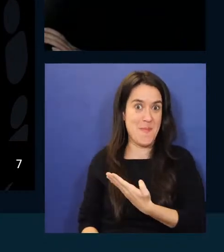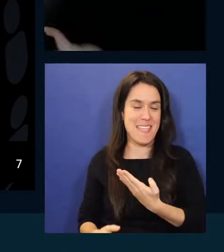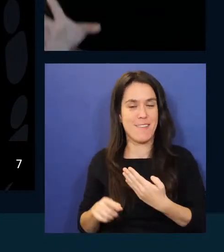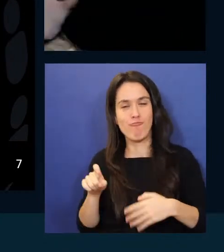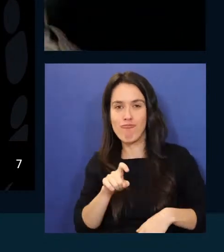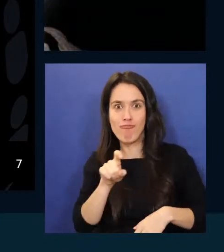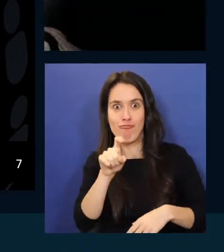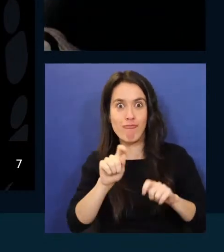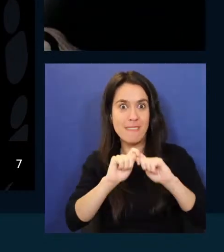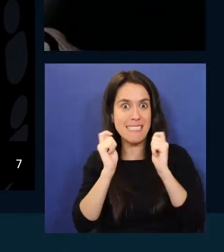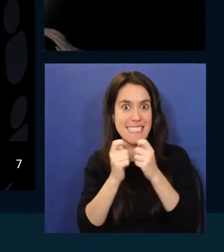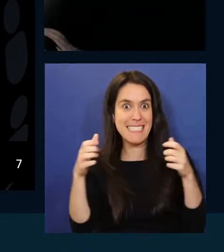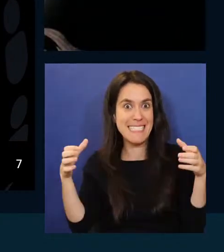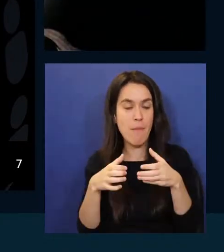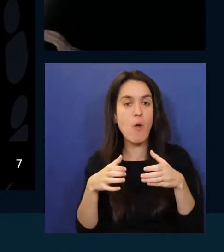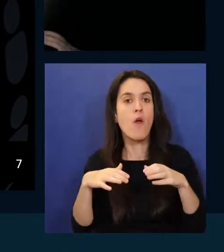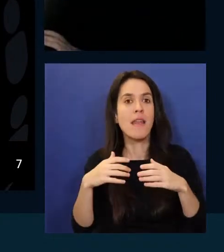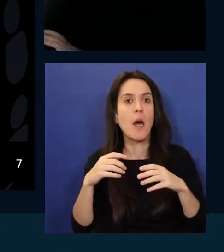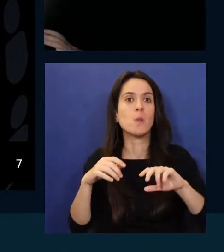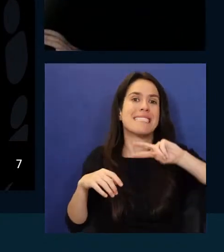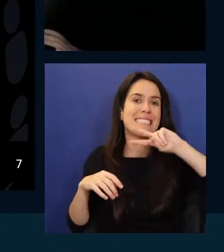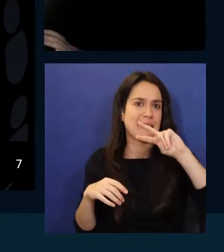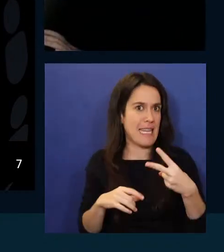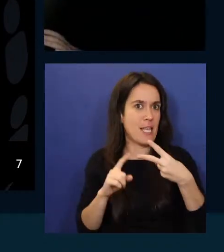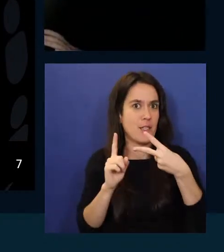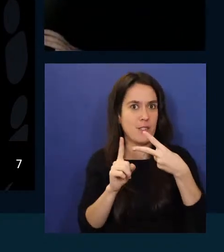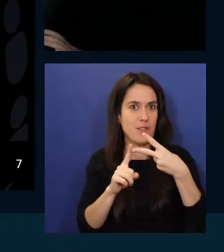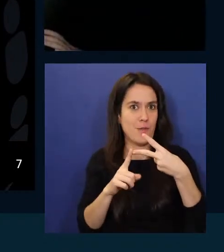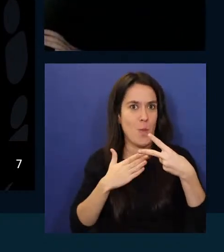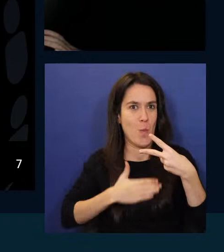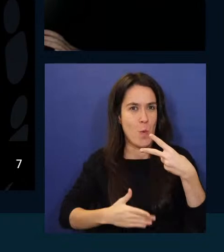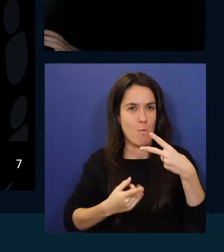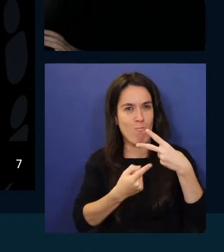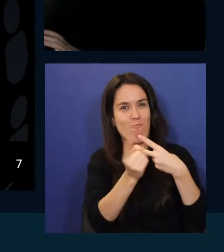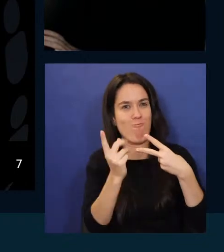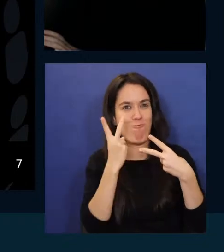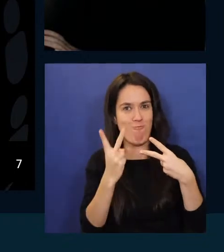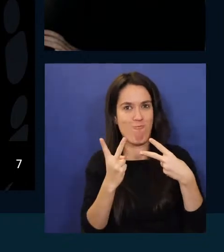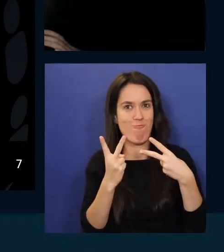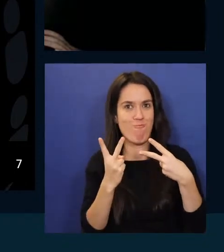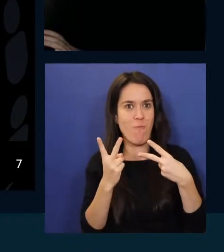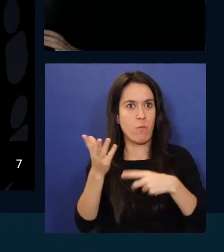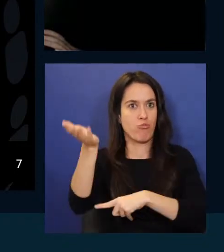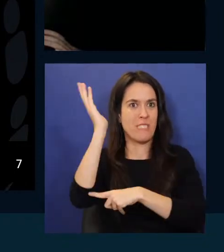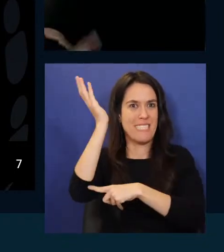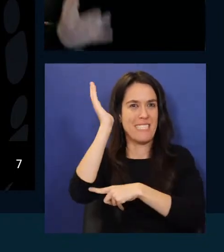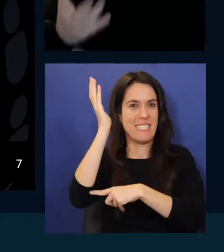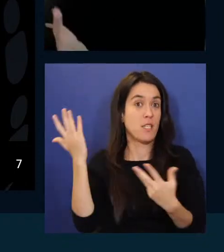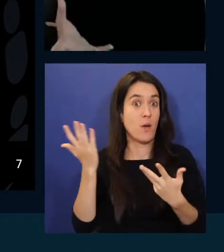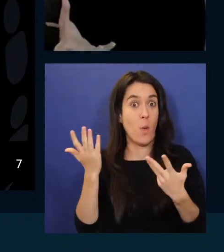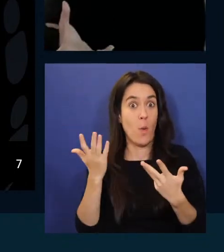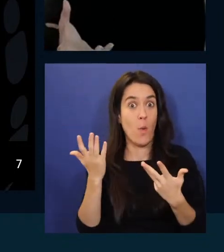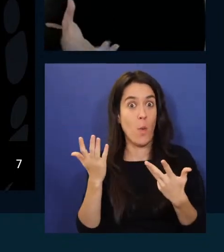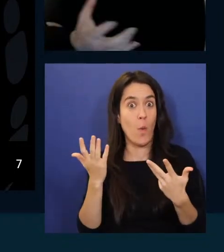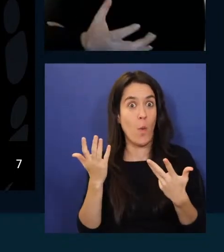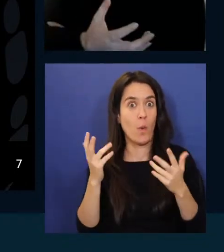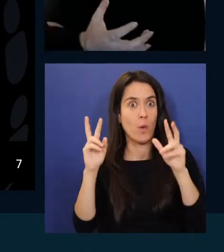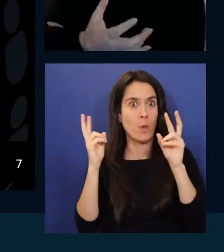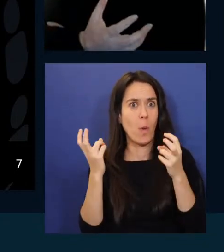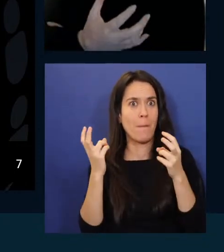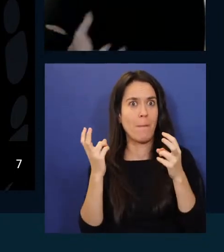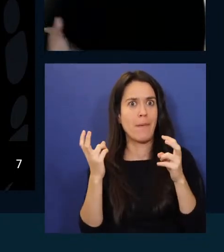move into the second part of the presentation, which is actually how can we